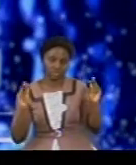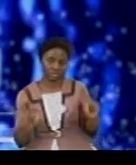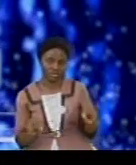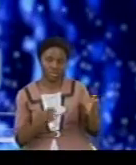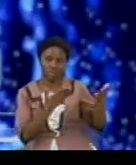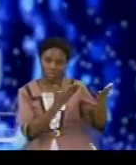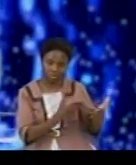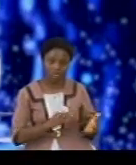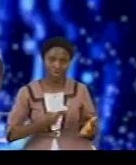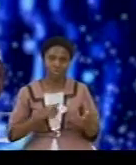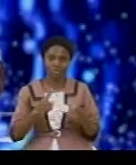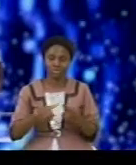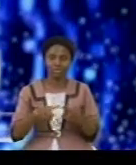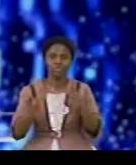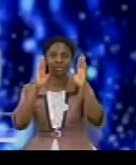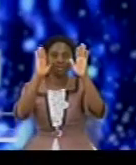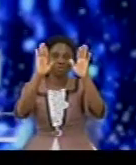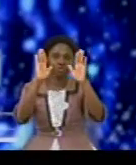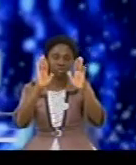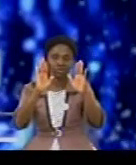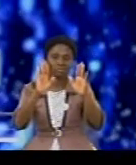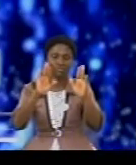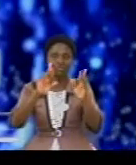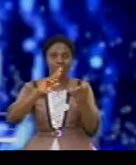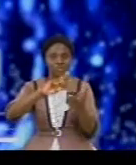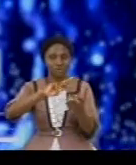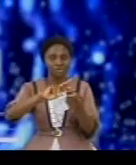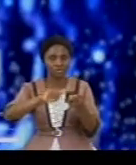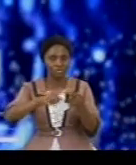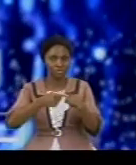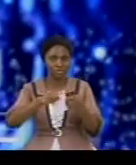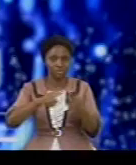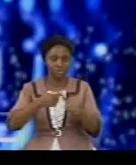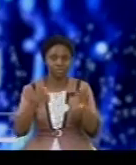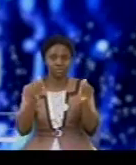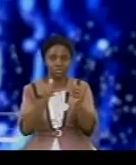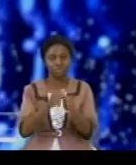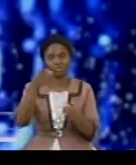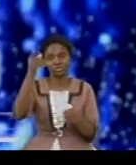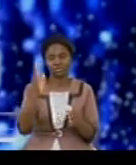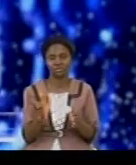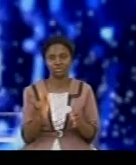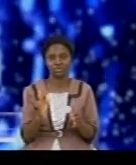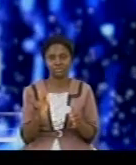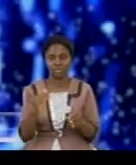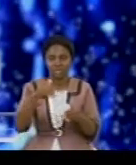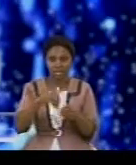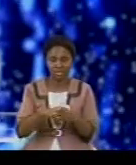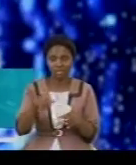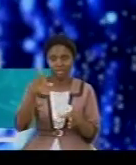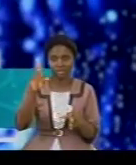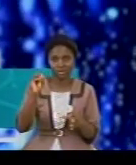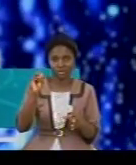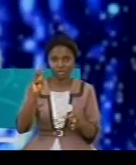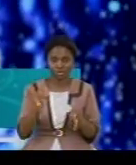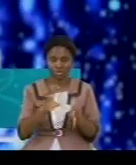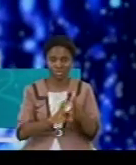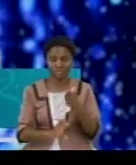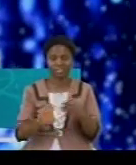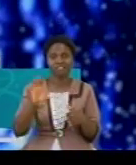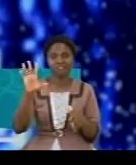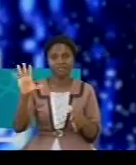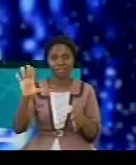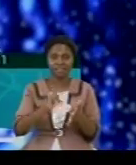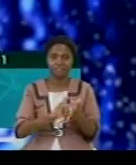Lord. Reconciliation. It's confirmed there again. Romans chapter 5, verse